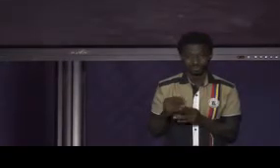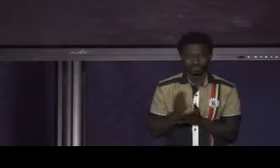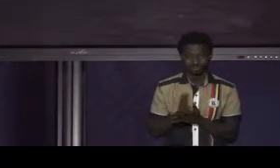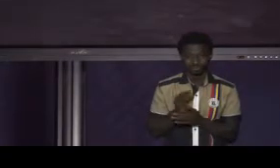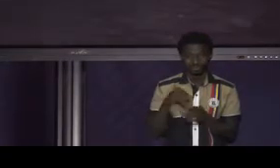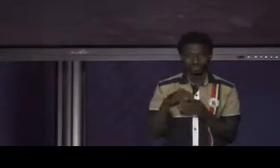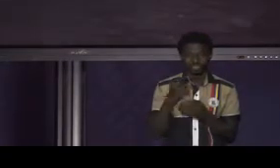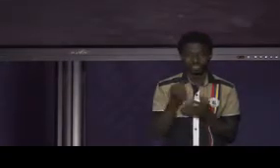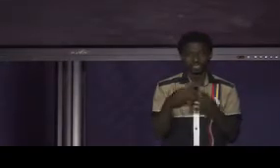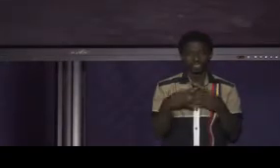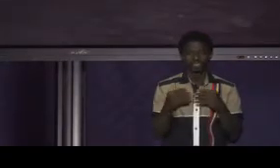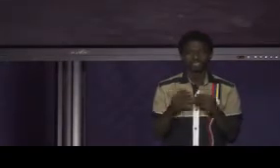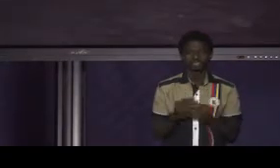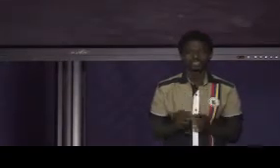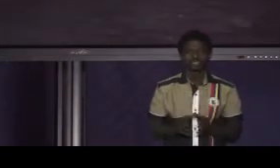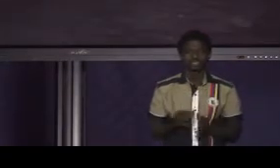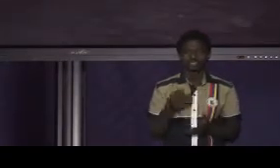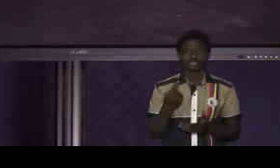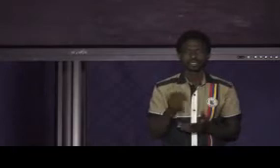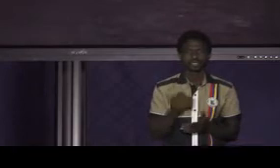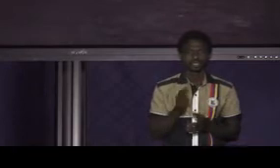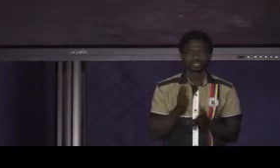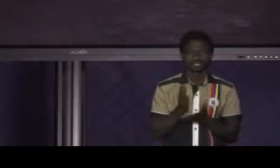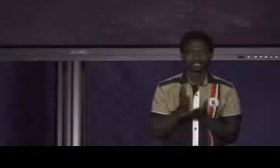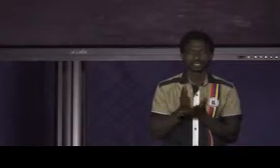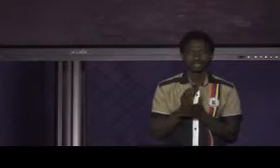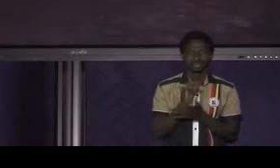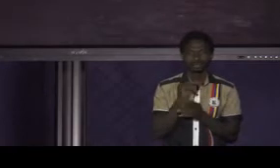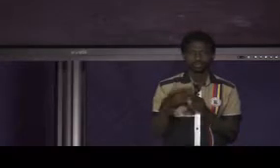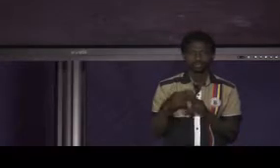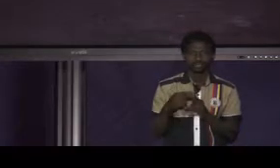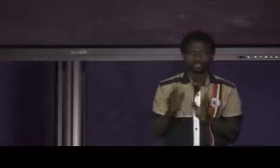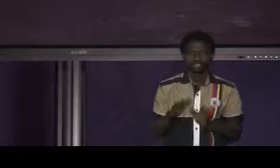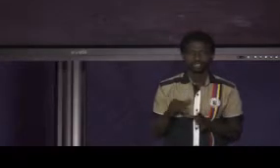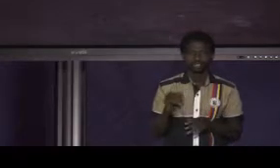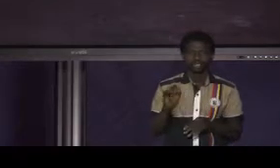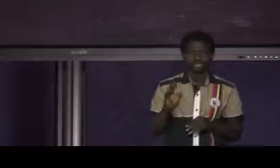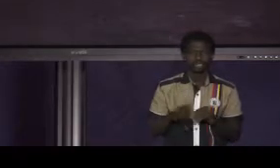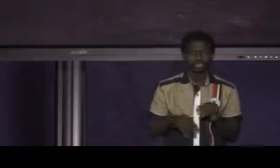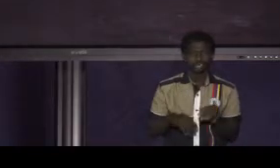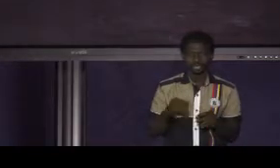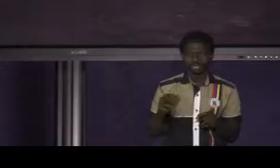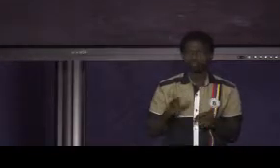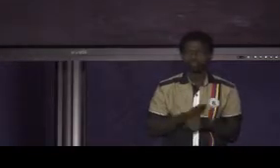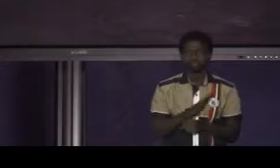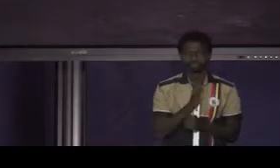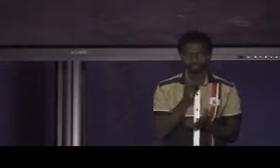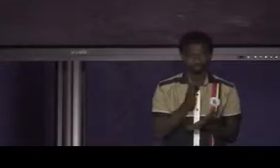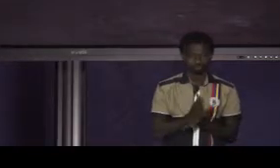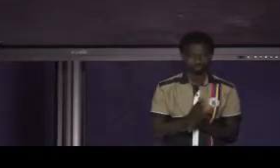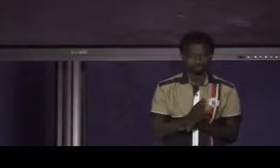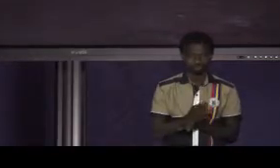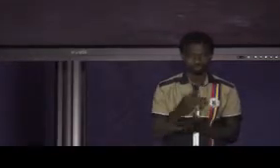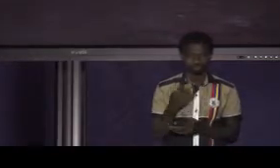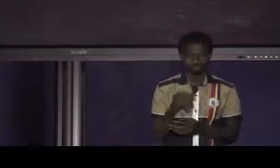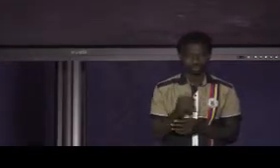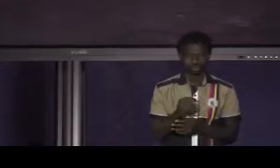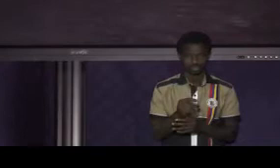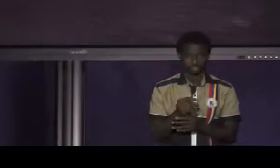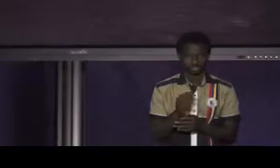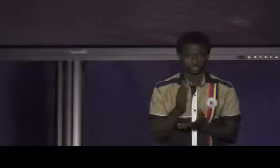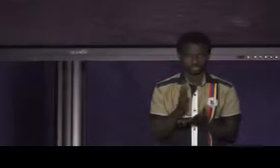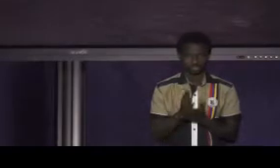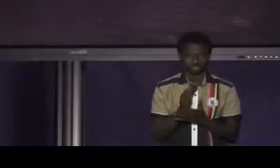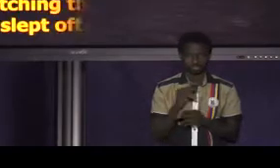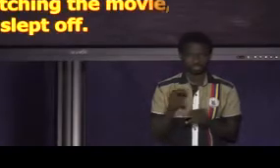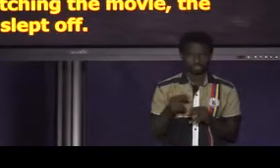in a sentence. The pause is shorter than the pause made by a full stop. The pause is shorter